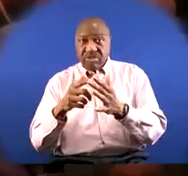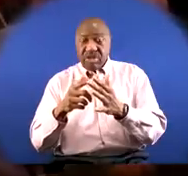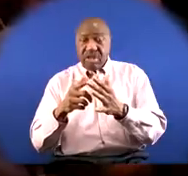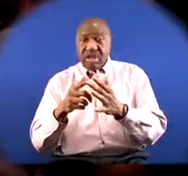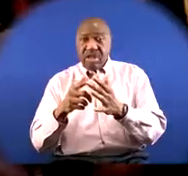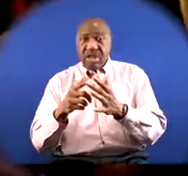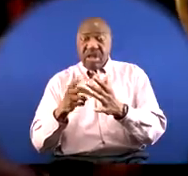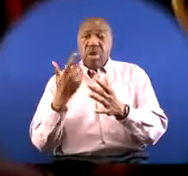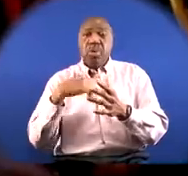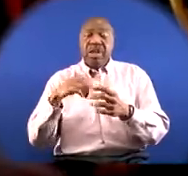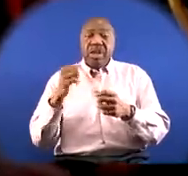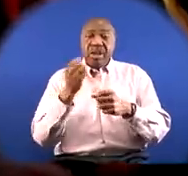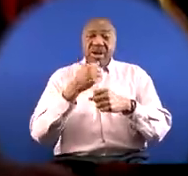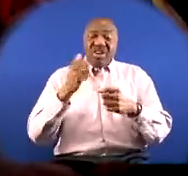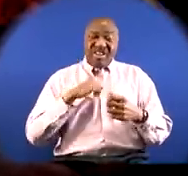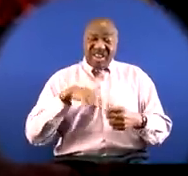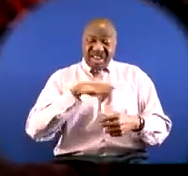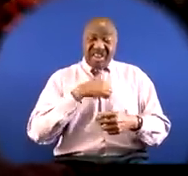of your seed.